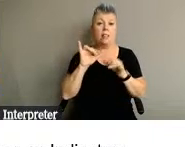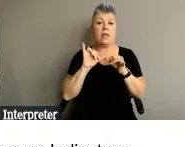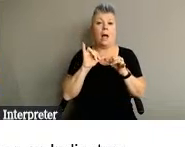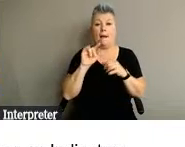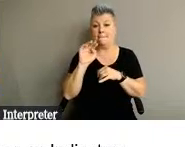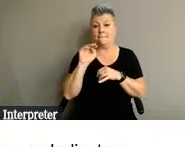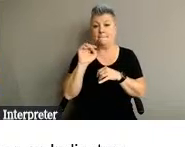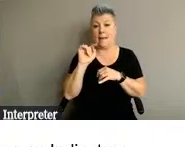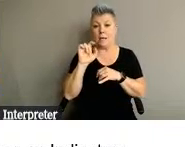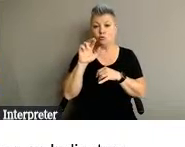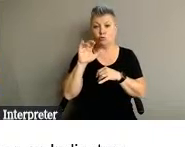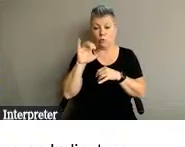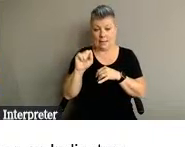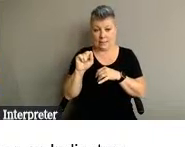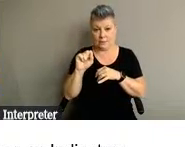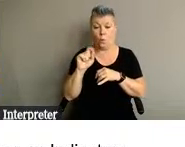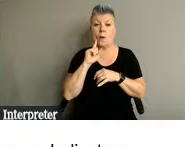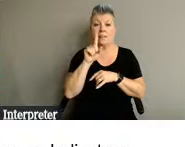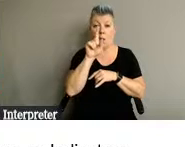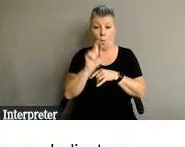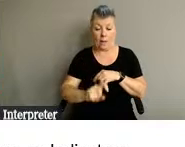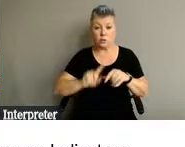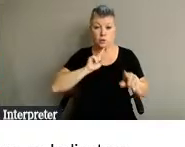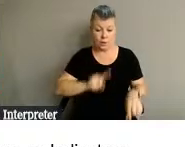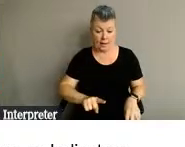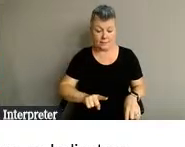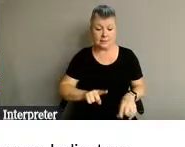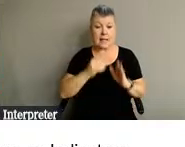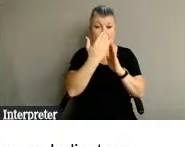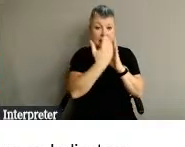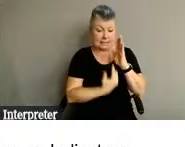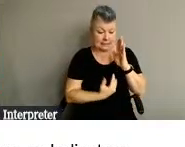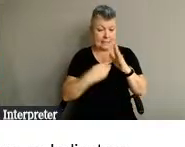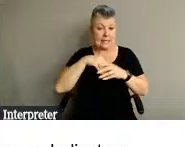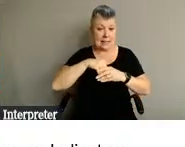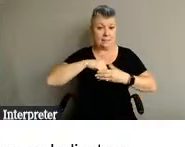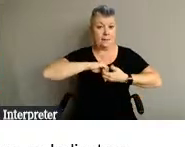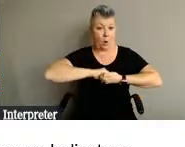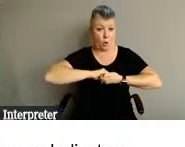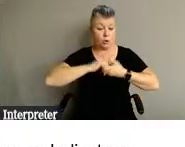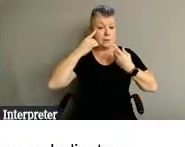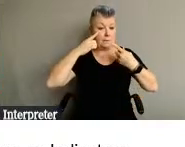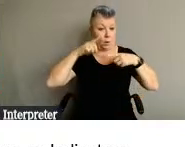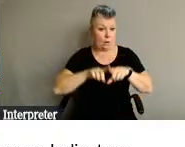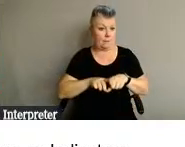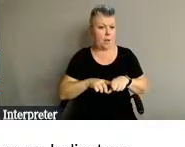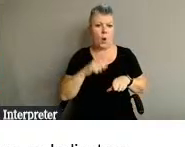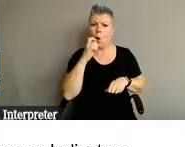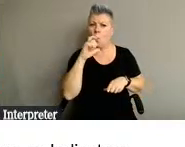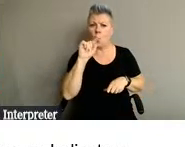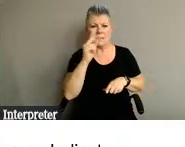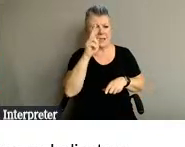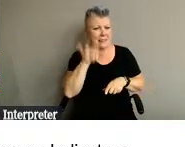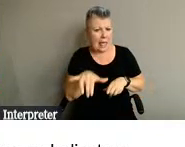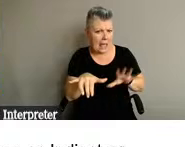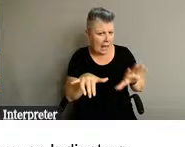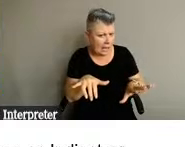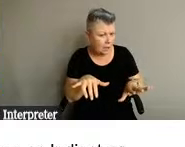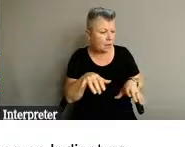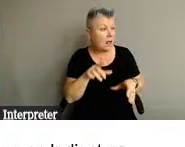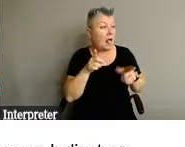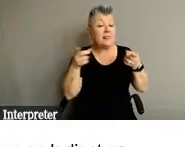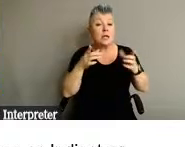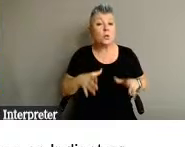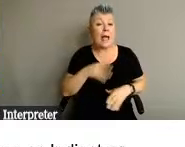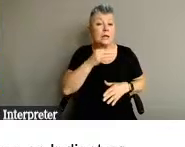the questions, that are listed within the partnership agreement at the end. No, who is they? I'm sorry, yeah. The